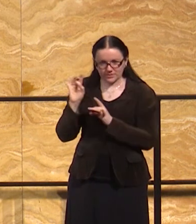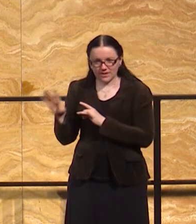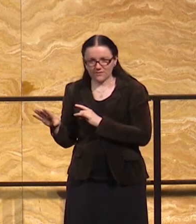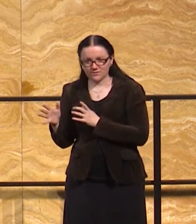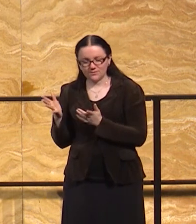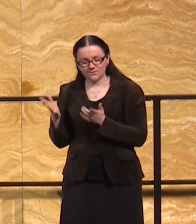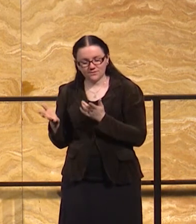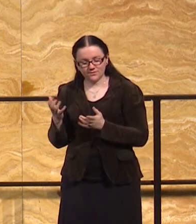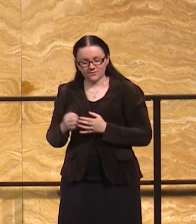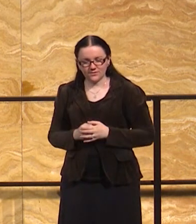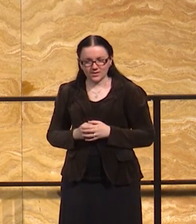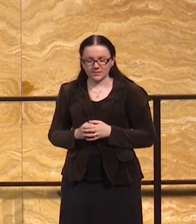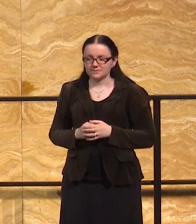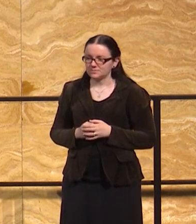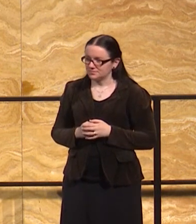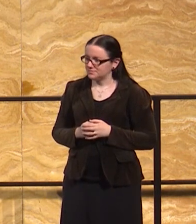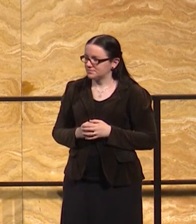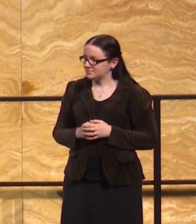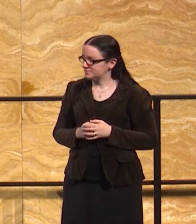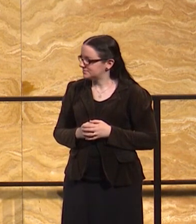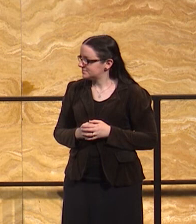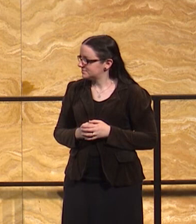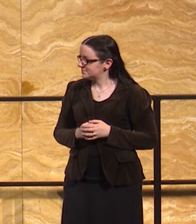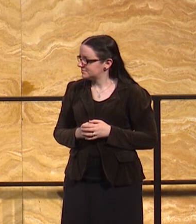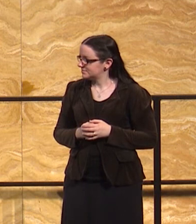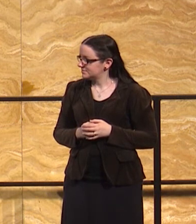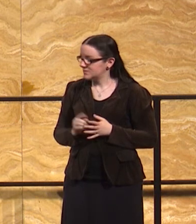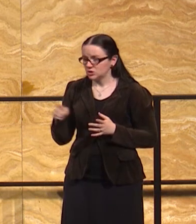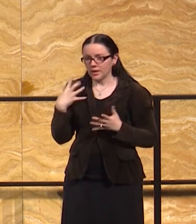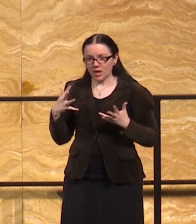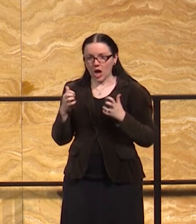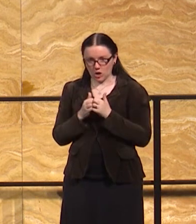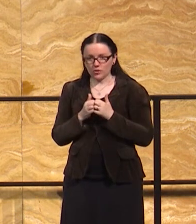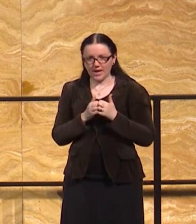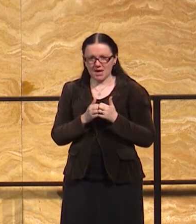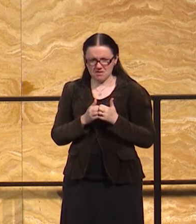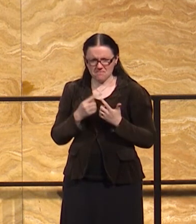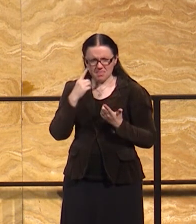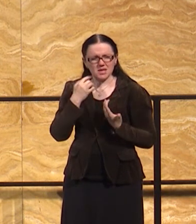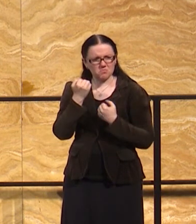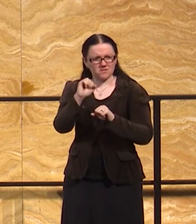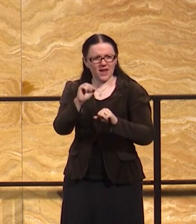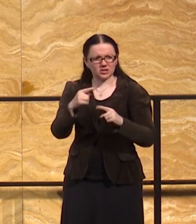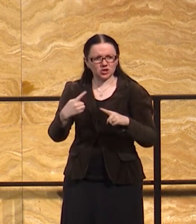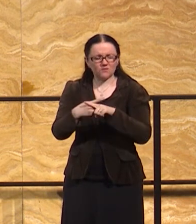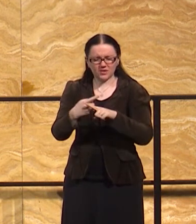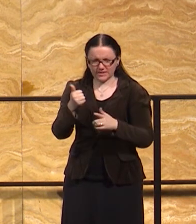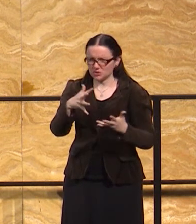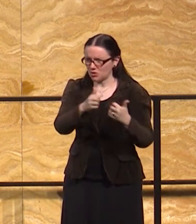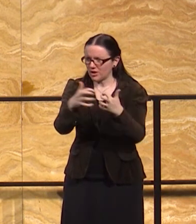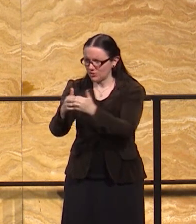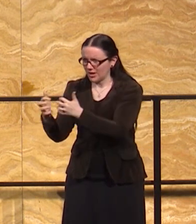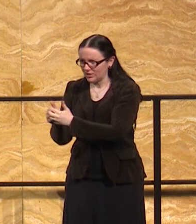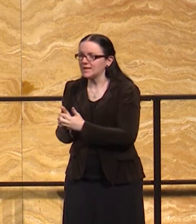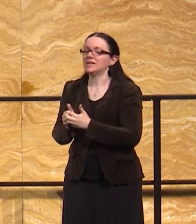So even issues that you know seem to be consensual, and who wouldn't agree with prevention